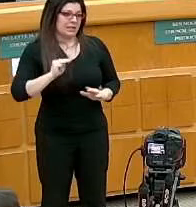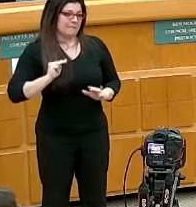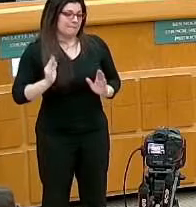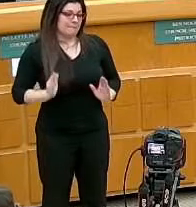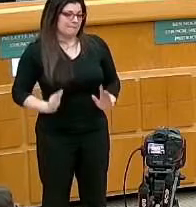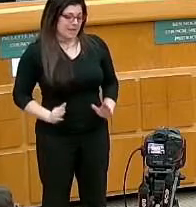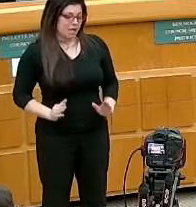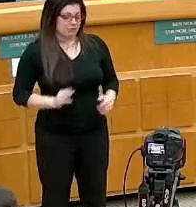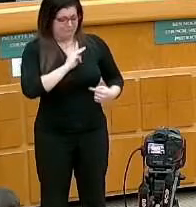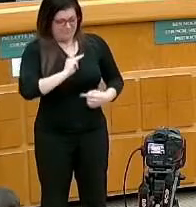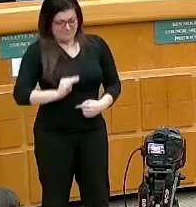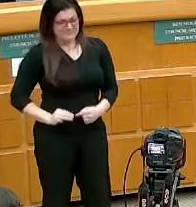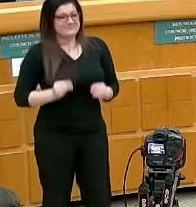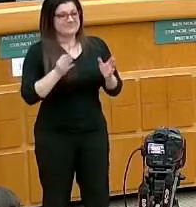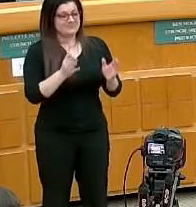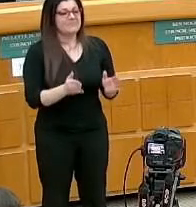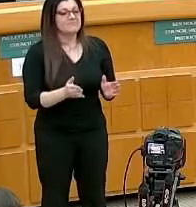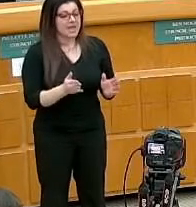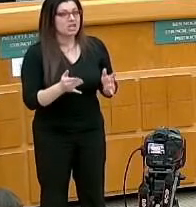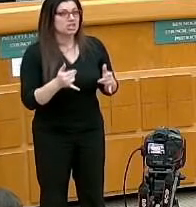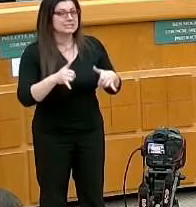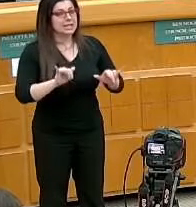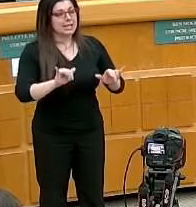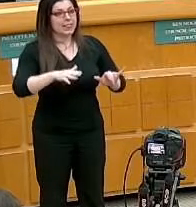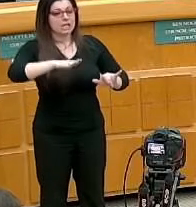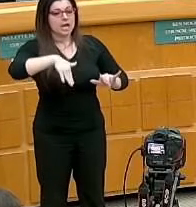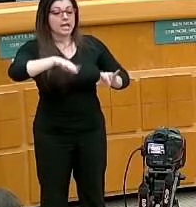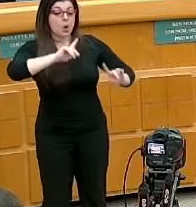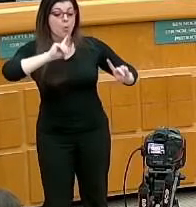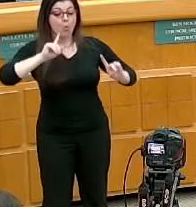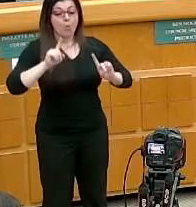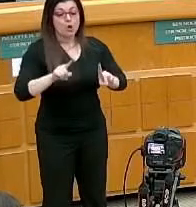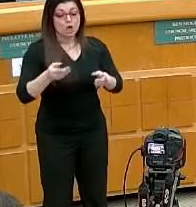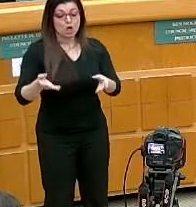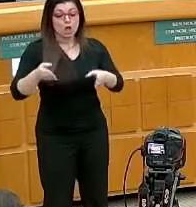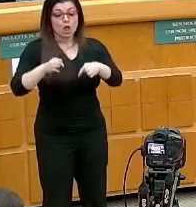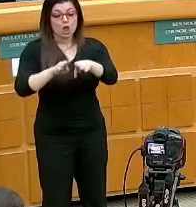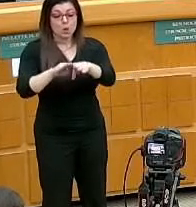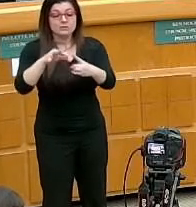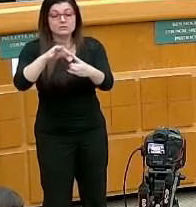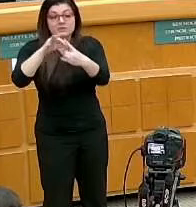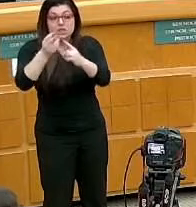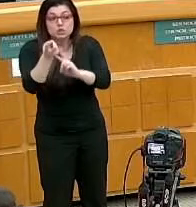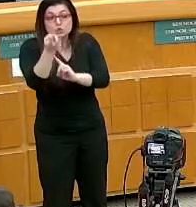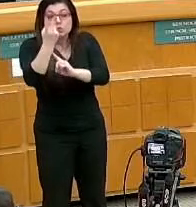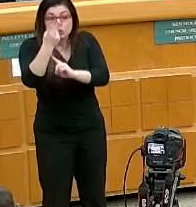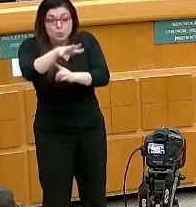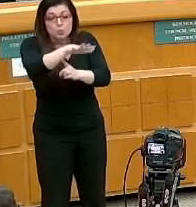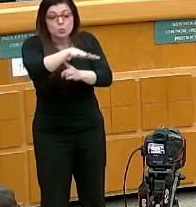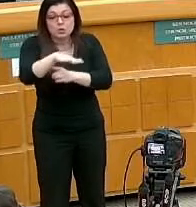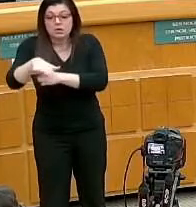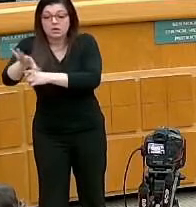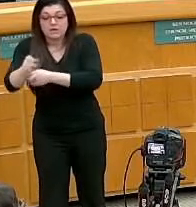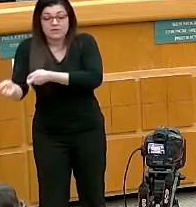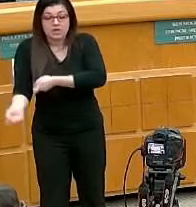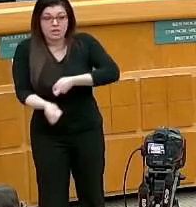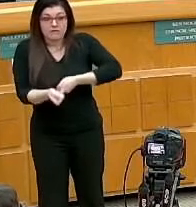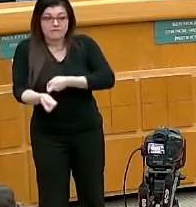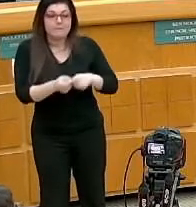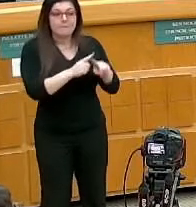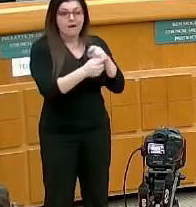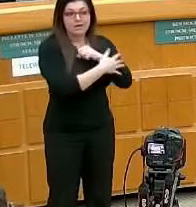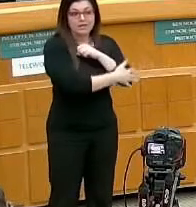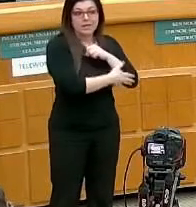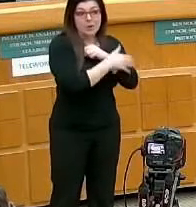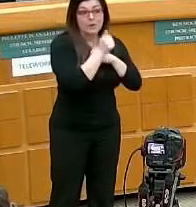hasn't made a order to close these 2 city courses, but the county has for the private